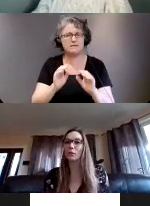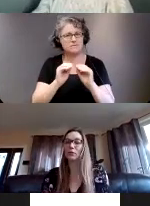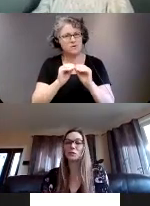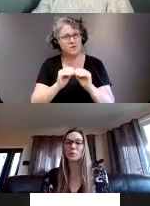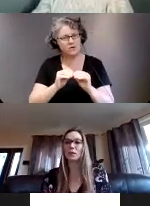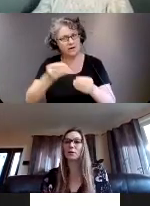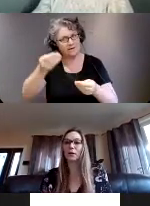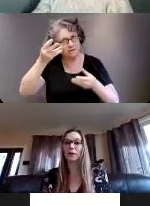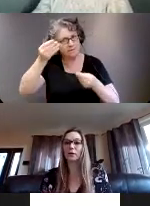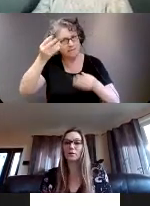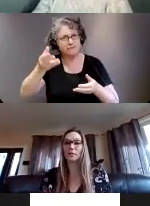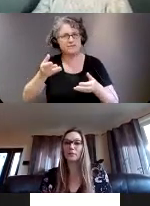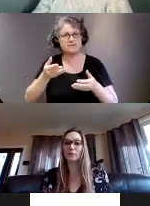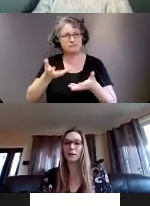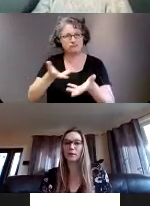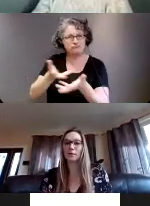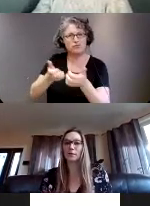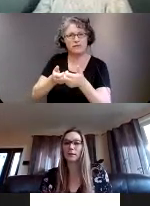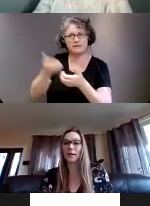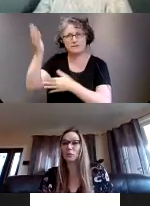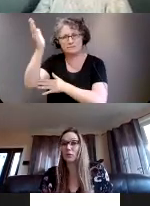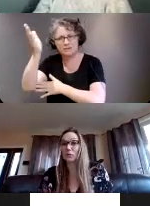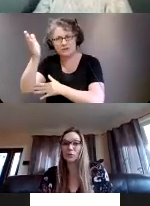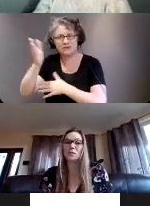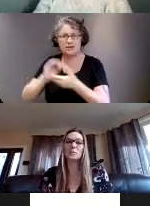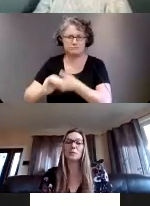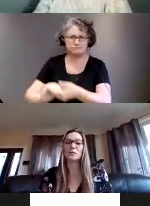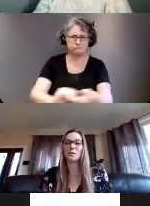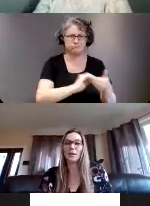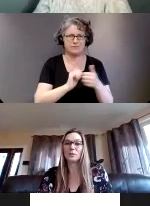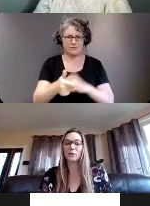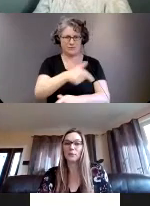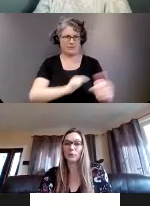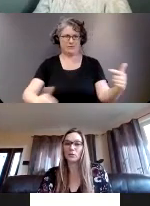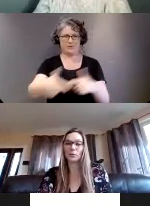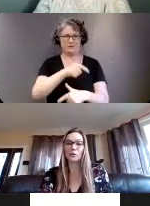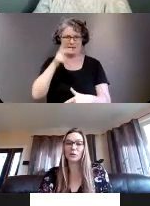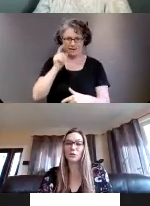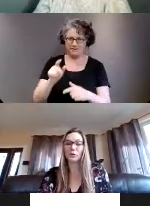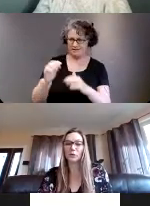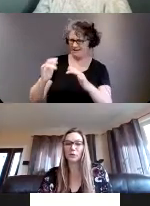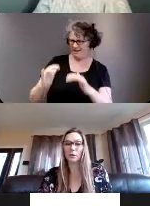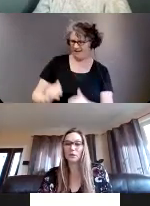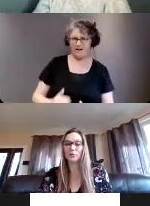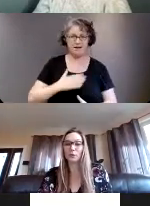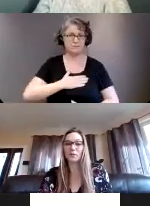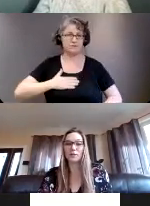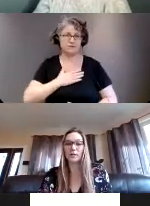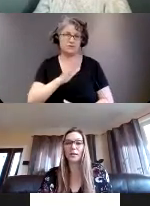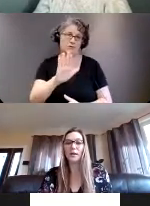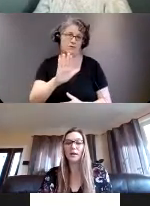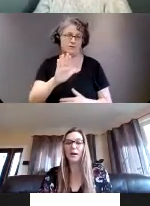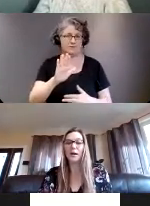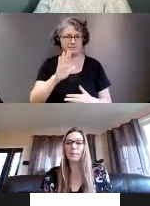our speaker and engage with other participants, just hearing from everyone. So I appreciate you sharing your opinions and voices